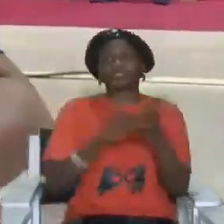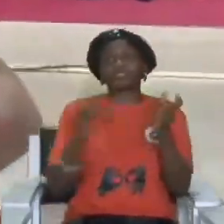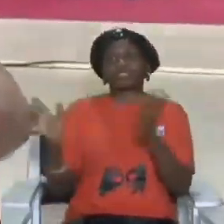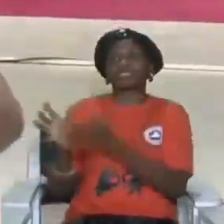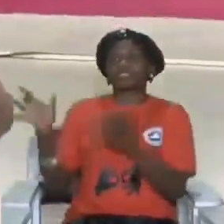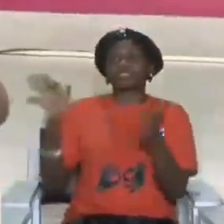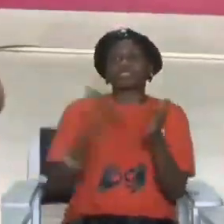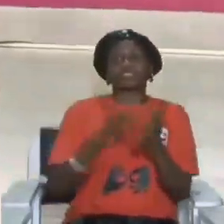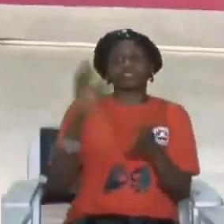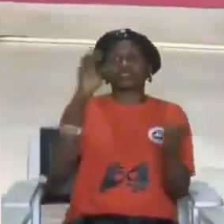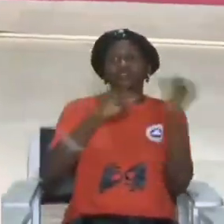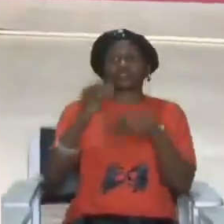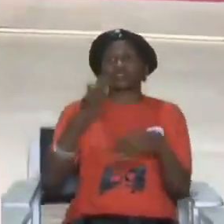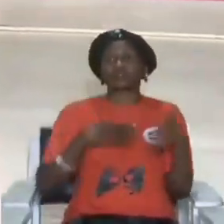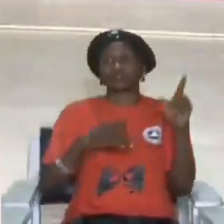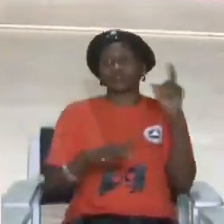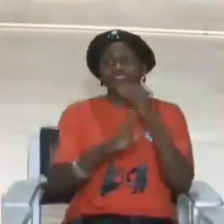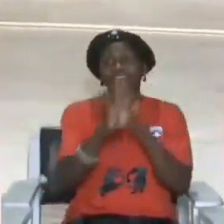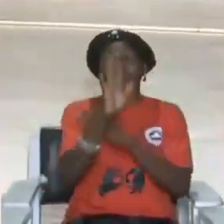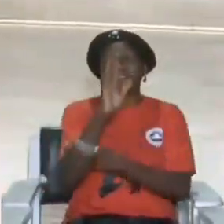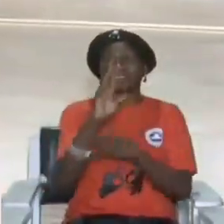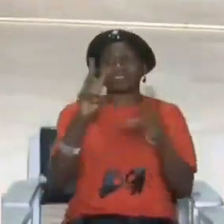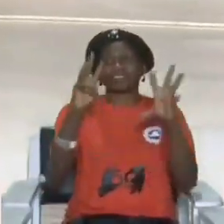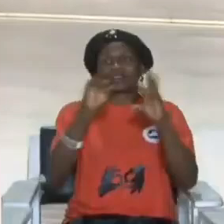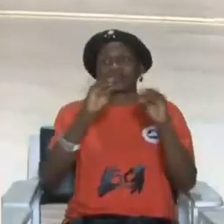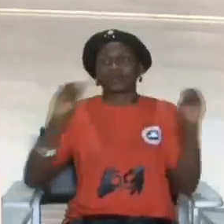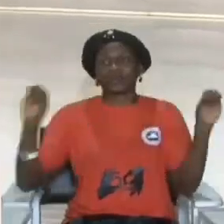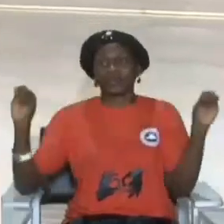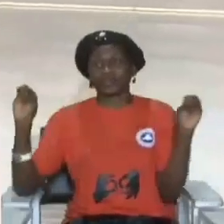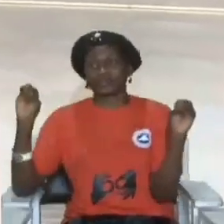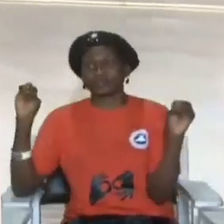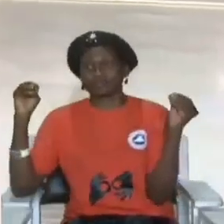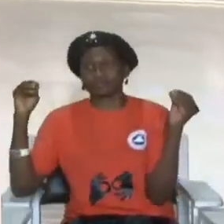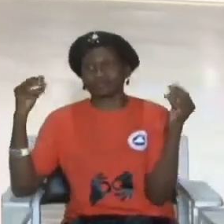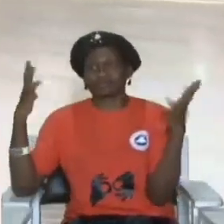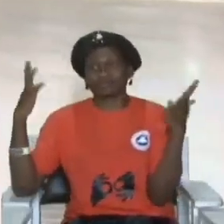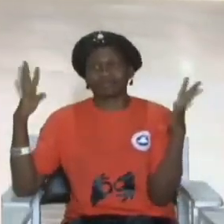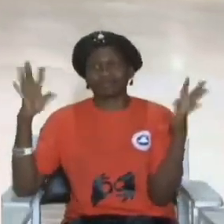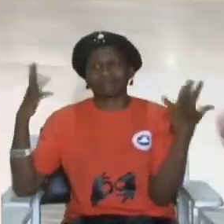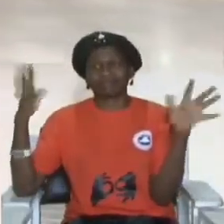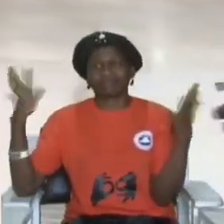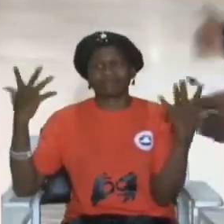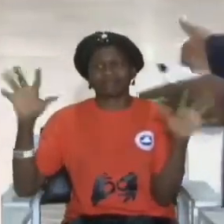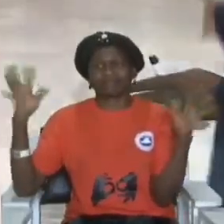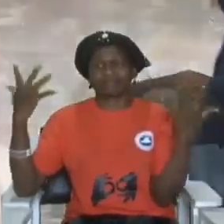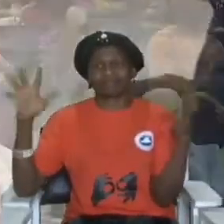it? Jesus. Oh my God. Wow.